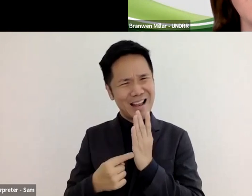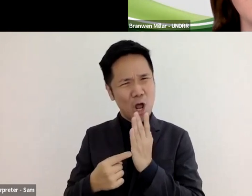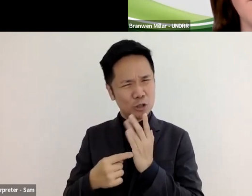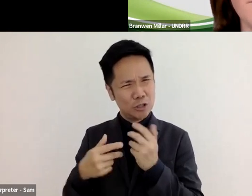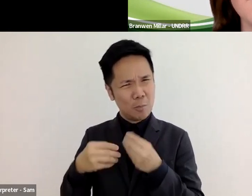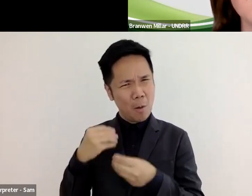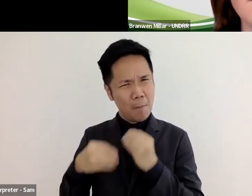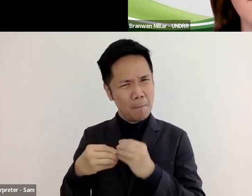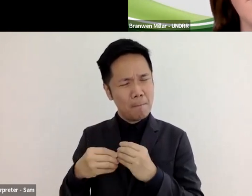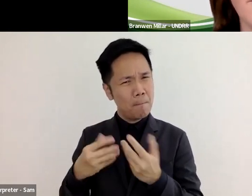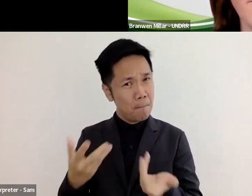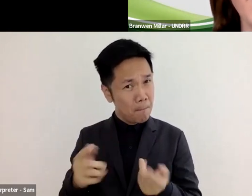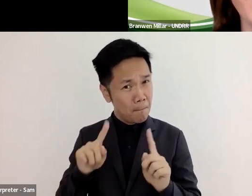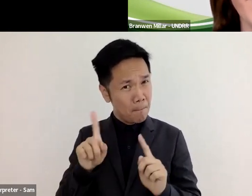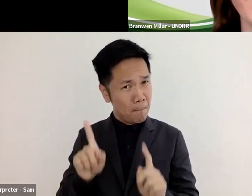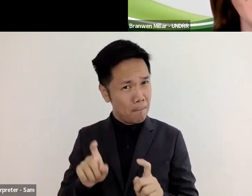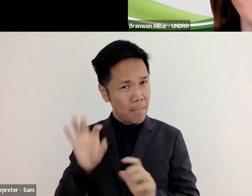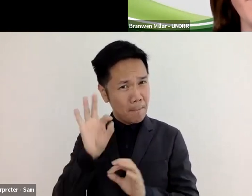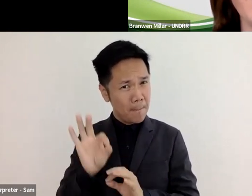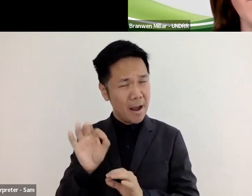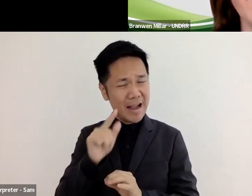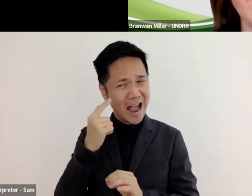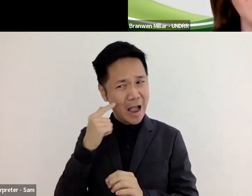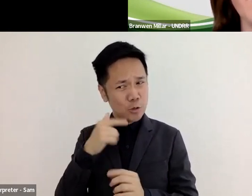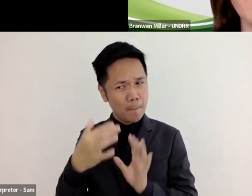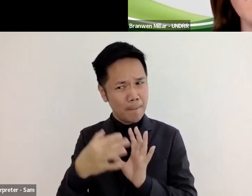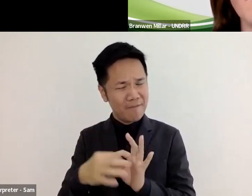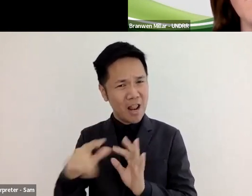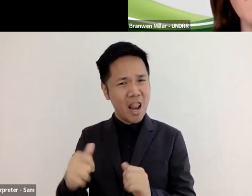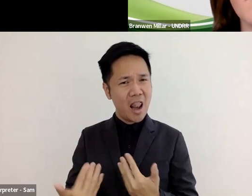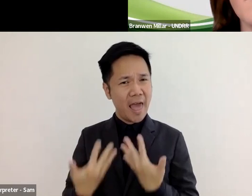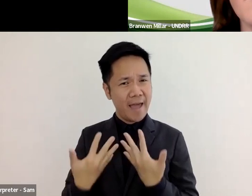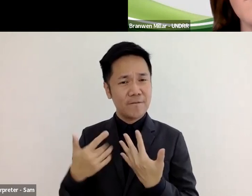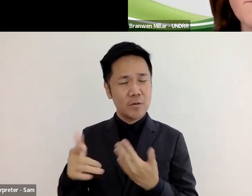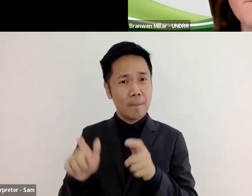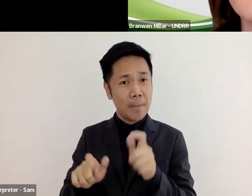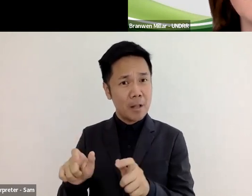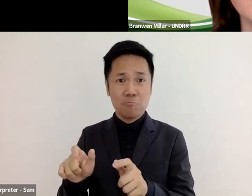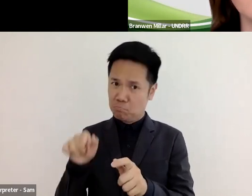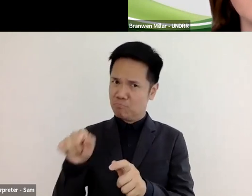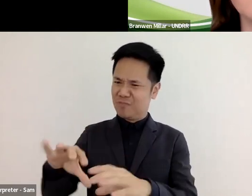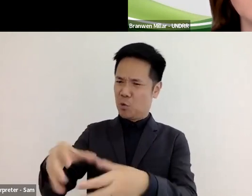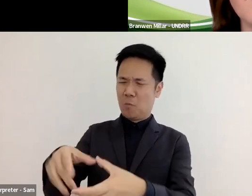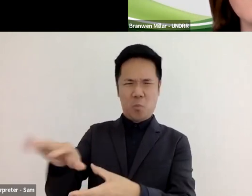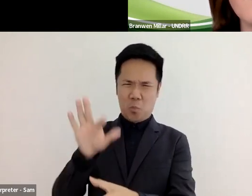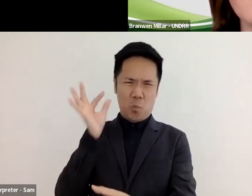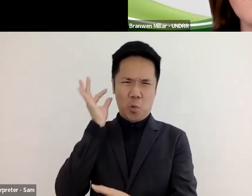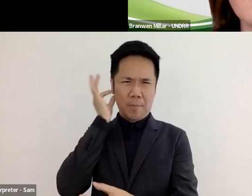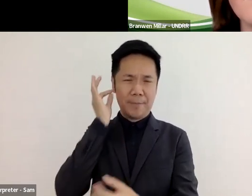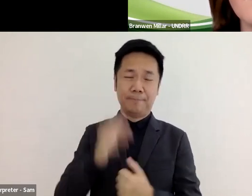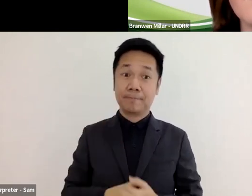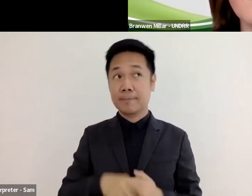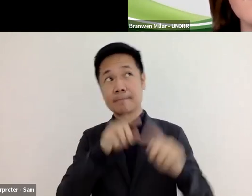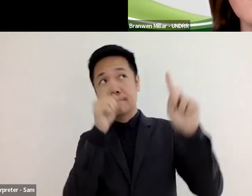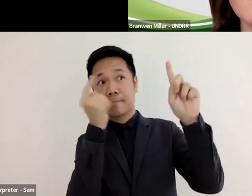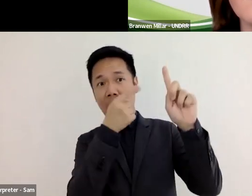realize that its impact on social and economic life of people, especially women. To simplify the concept of climate change,